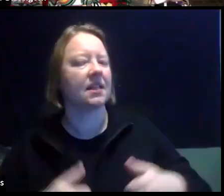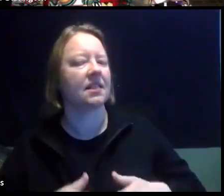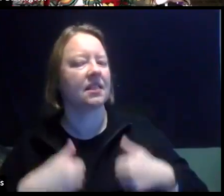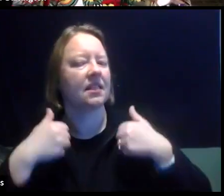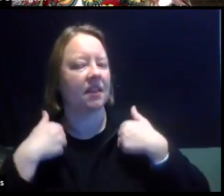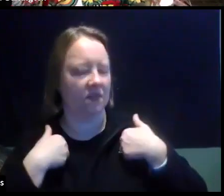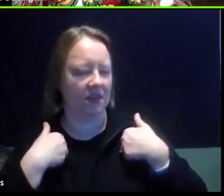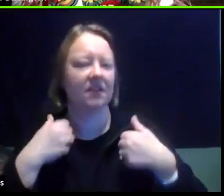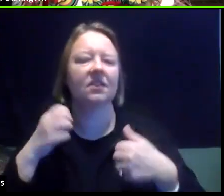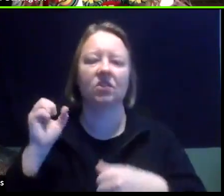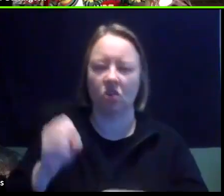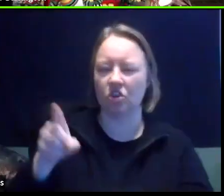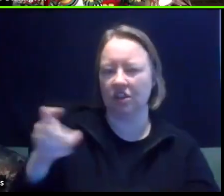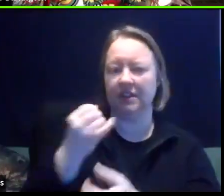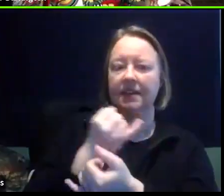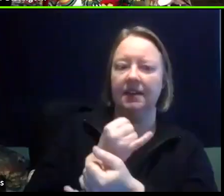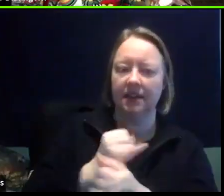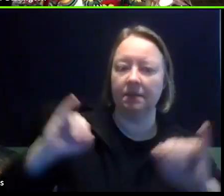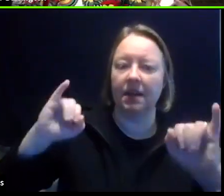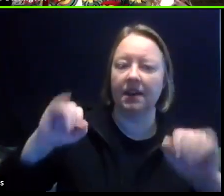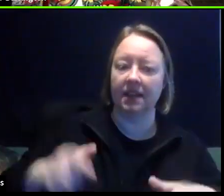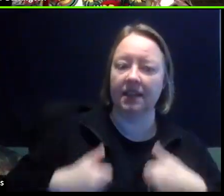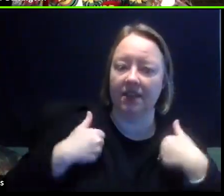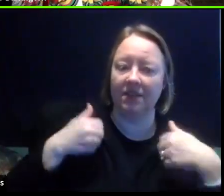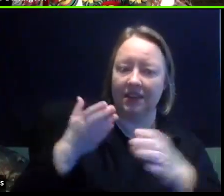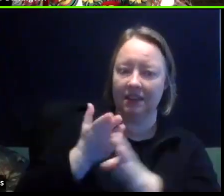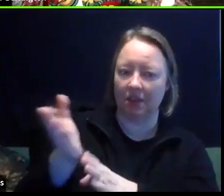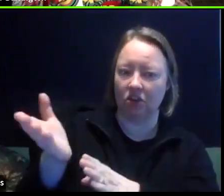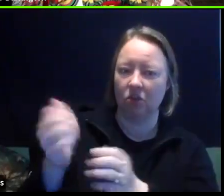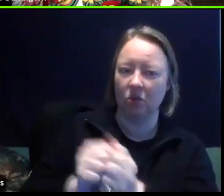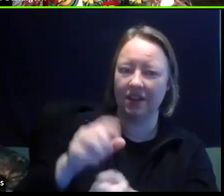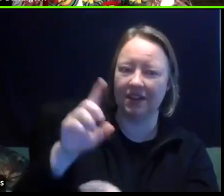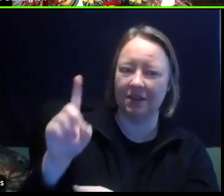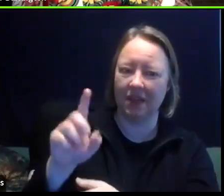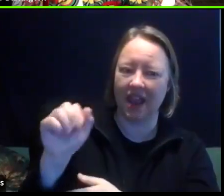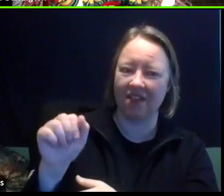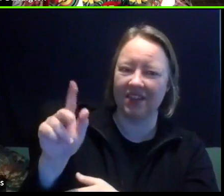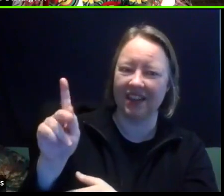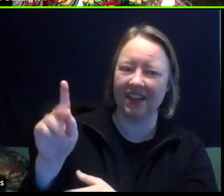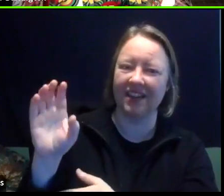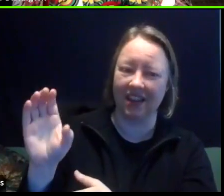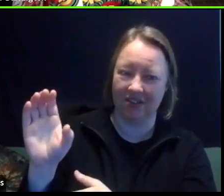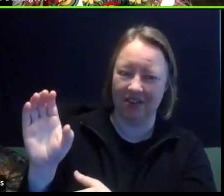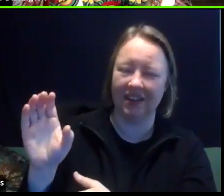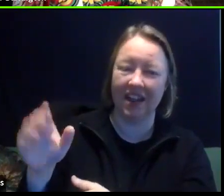Independent living. So she's an independent living specialist with Disability Advocates of Kent County.